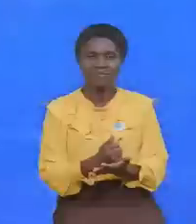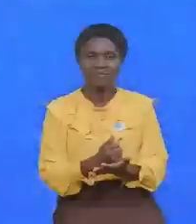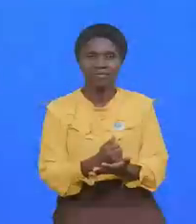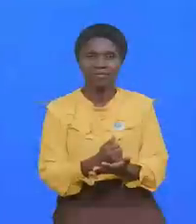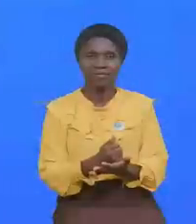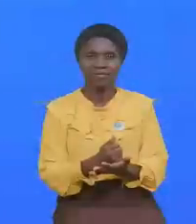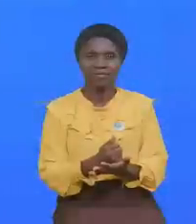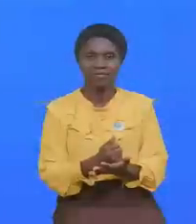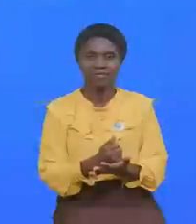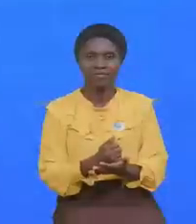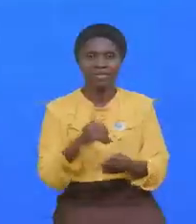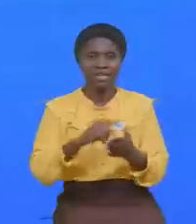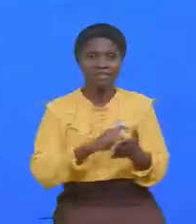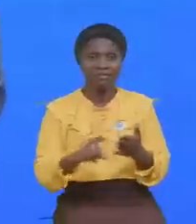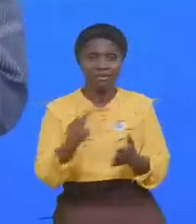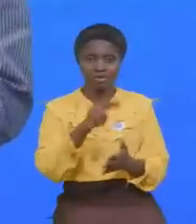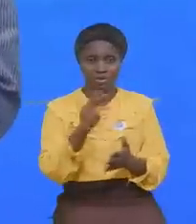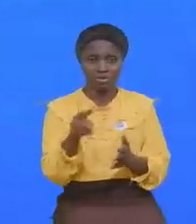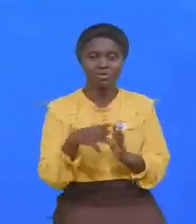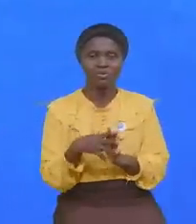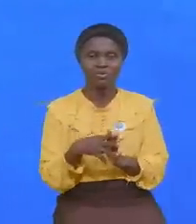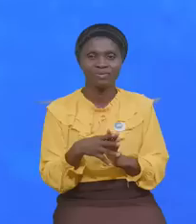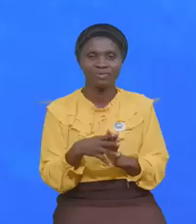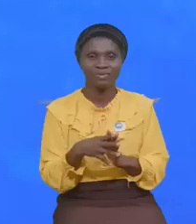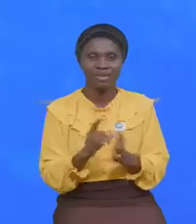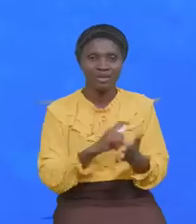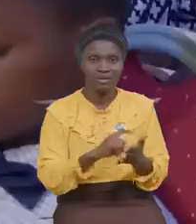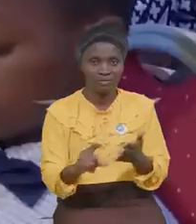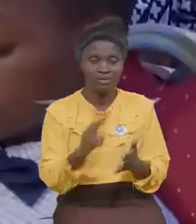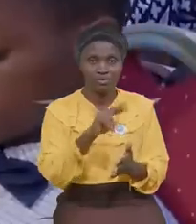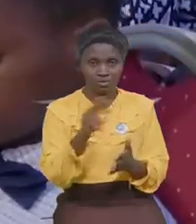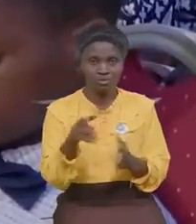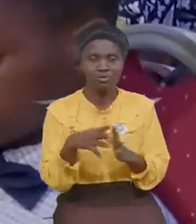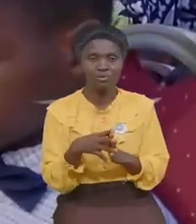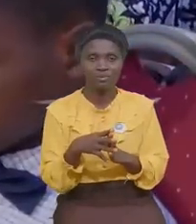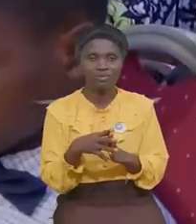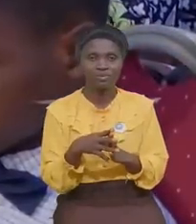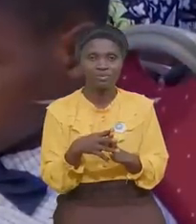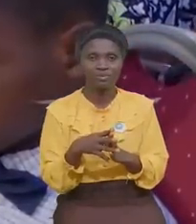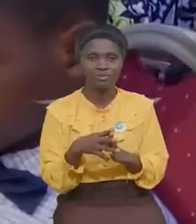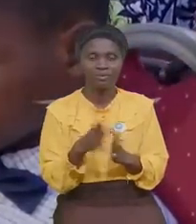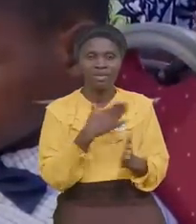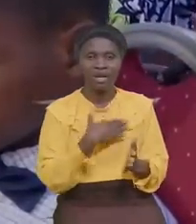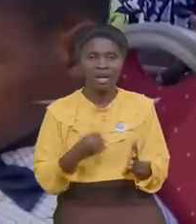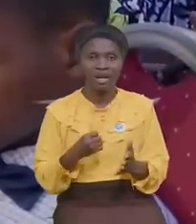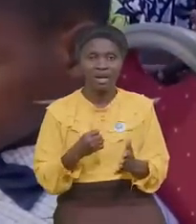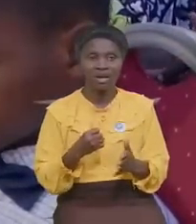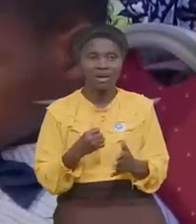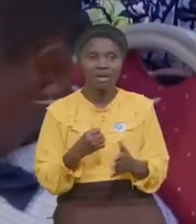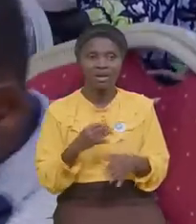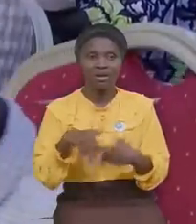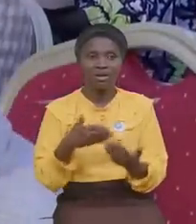Look at verse 22. In verse 22, and all bear